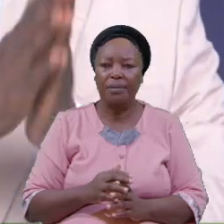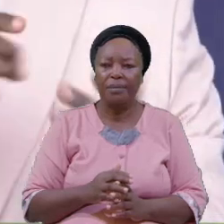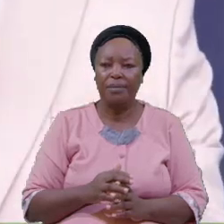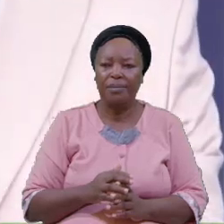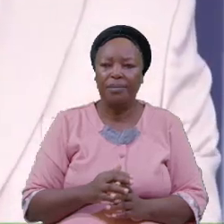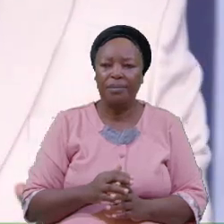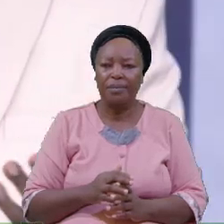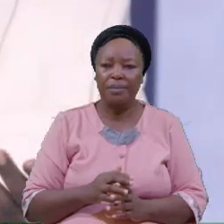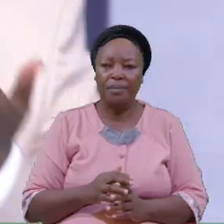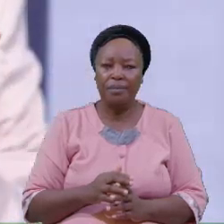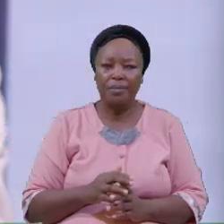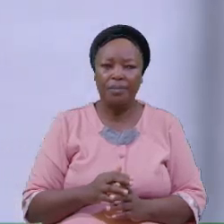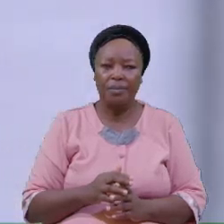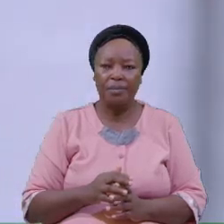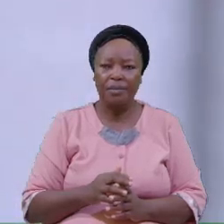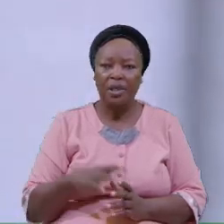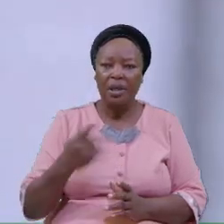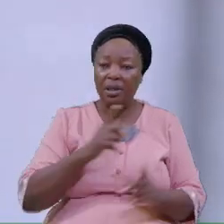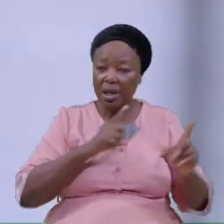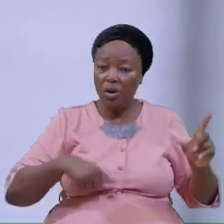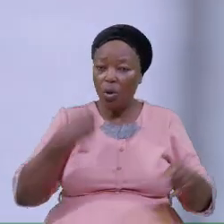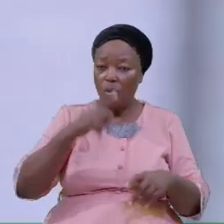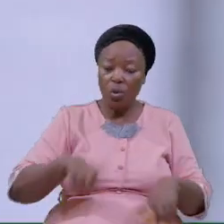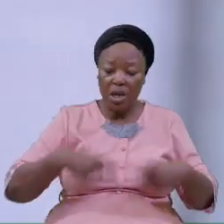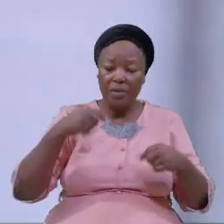The Lord who lives within you is the Prince of Peace.